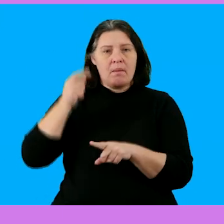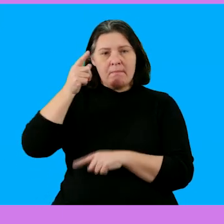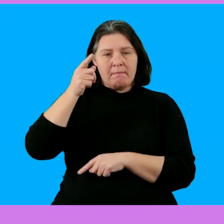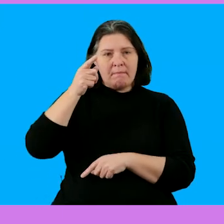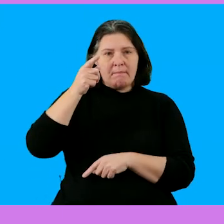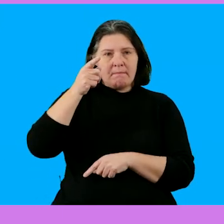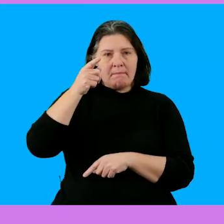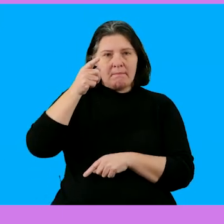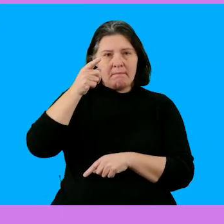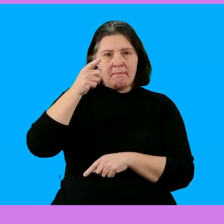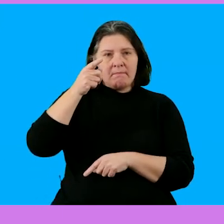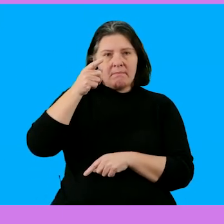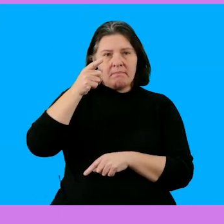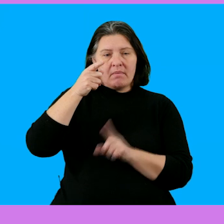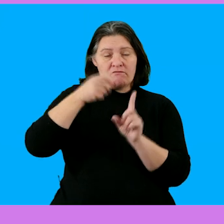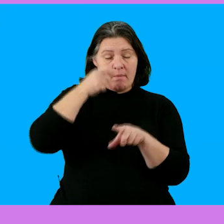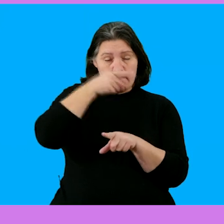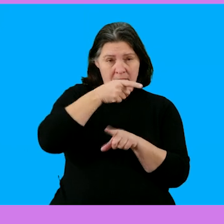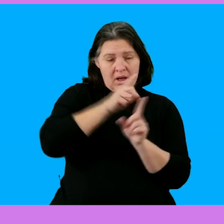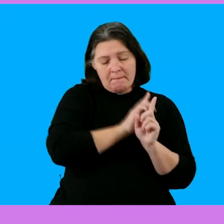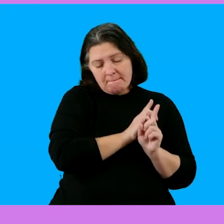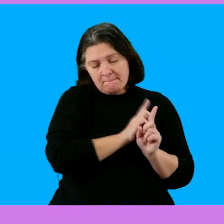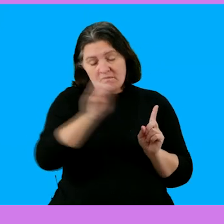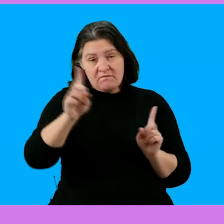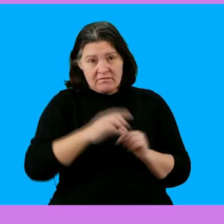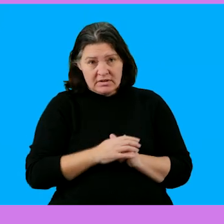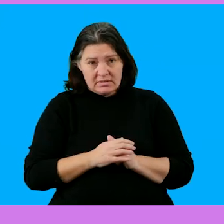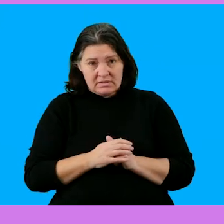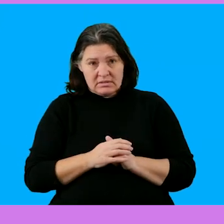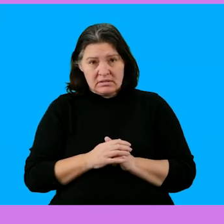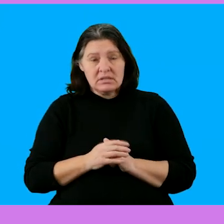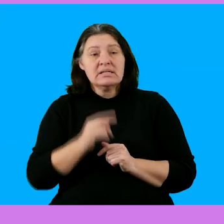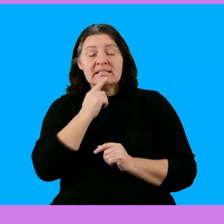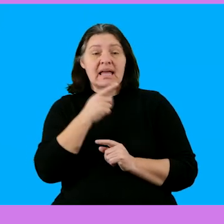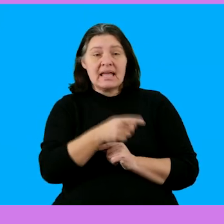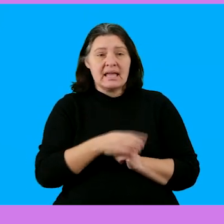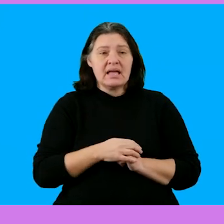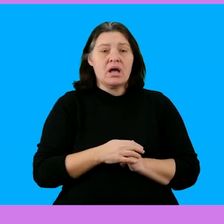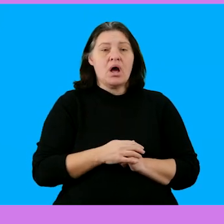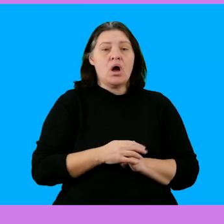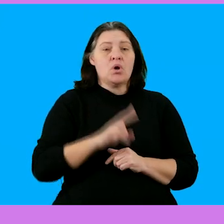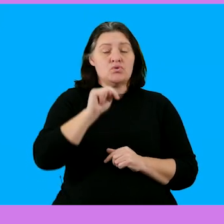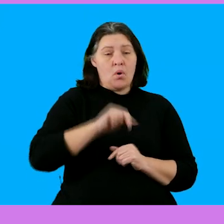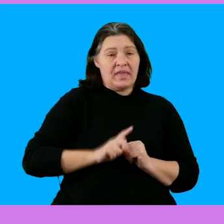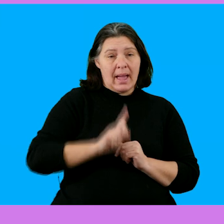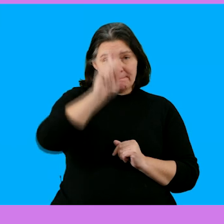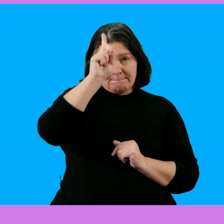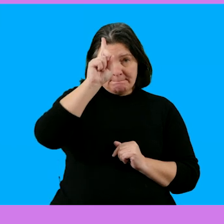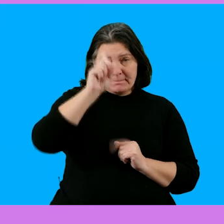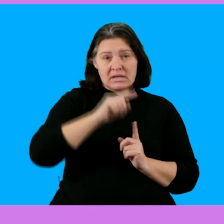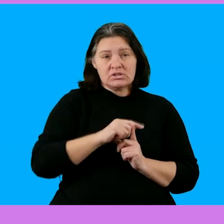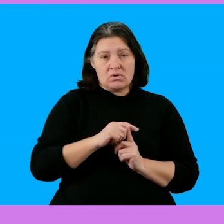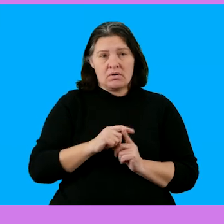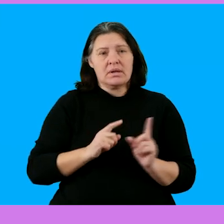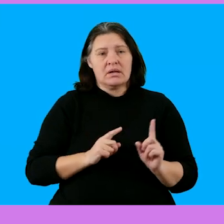we are moving from here to there. Are we clear? So again, as indicated here, north is facing